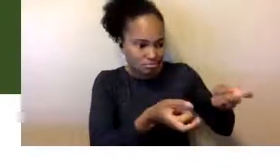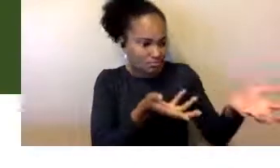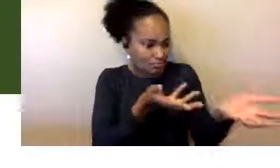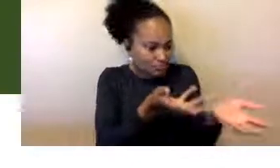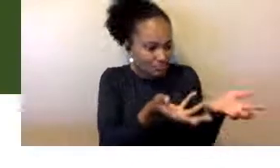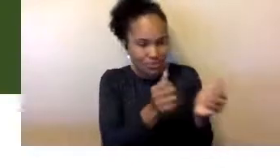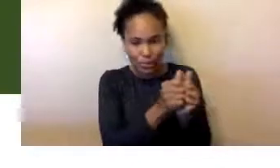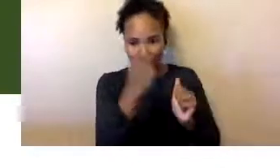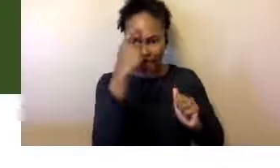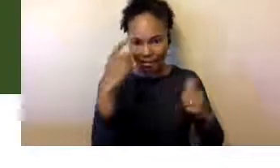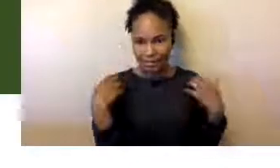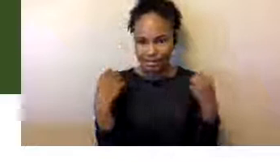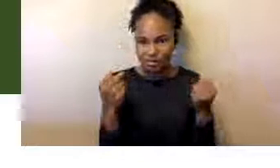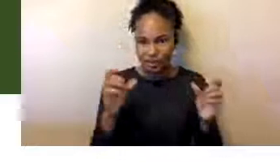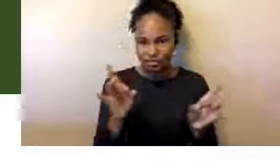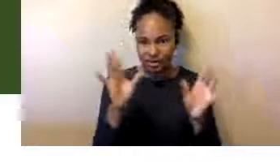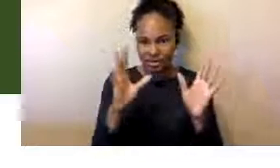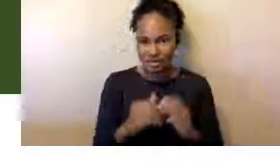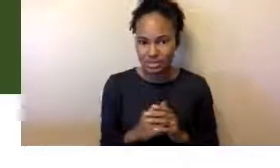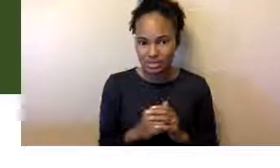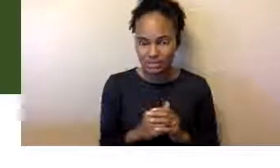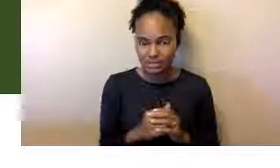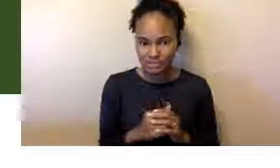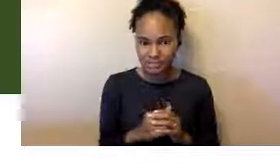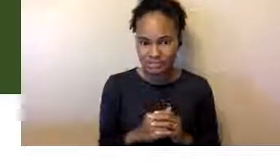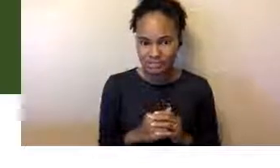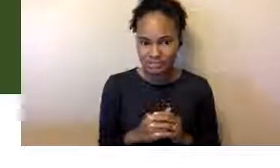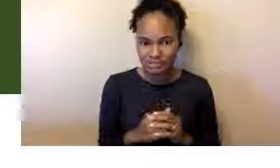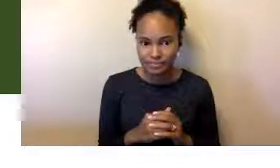of discriminating against those with mental illness.